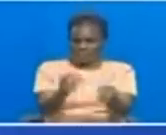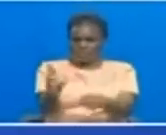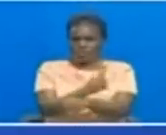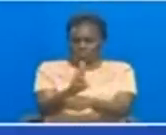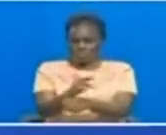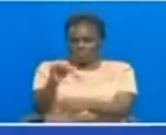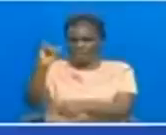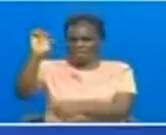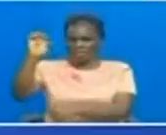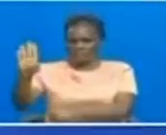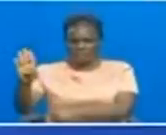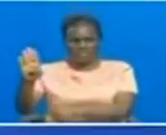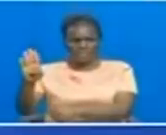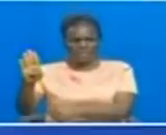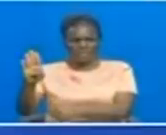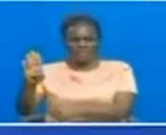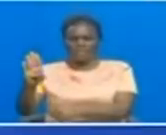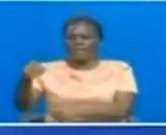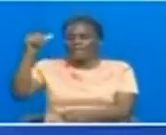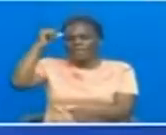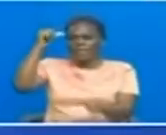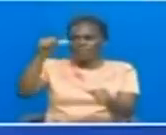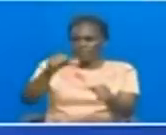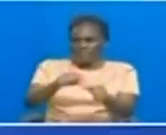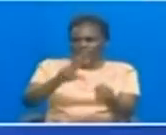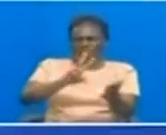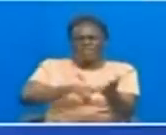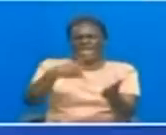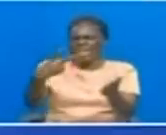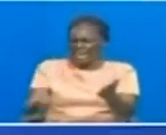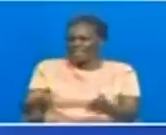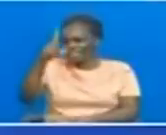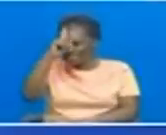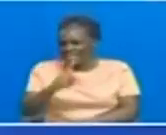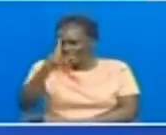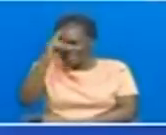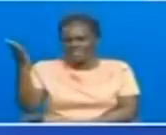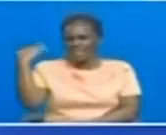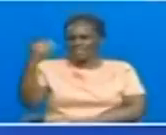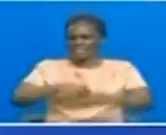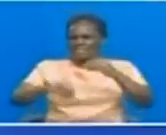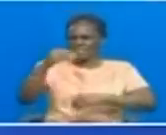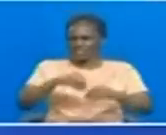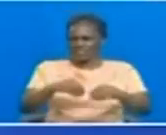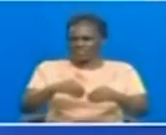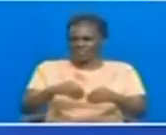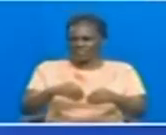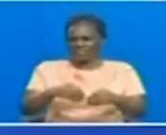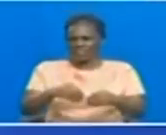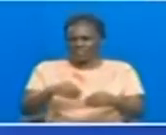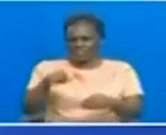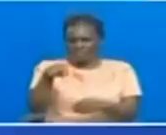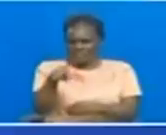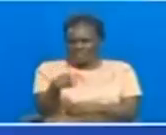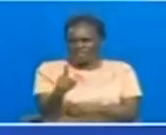by IBC, yes, results yes. transmission system. Yes, yes. Remember, it failed terribly in the last election. They said for some reason the